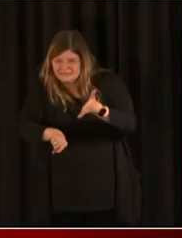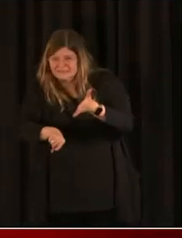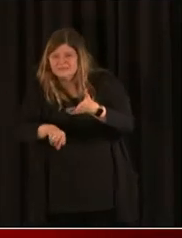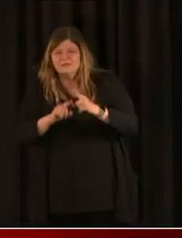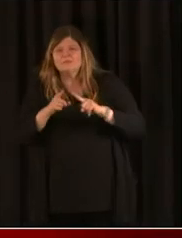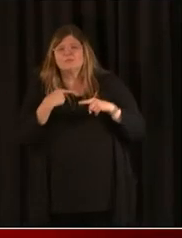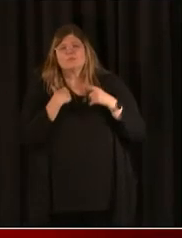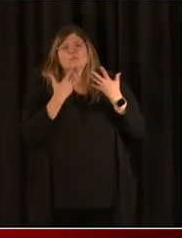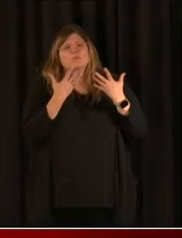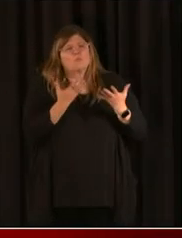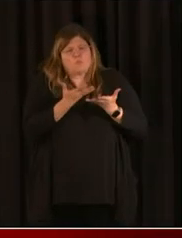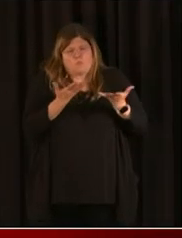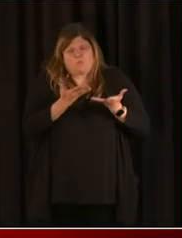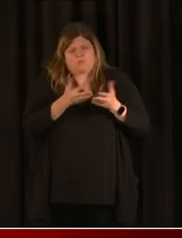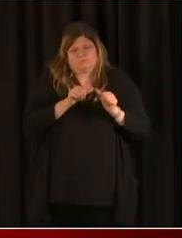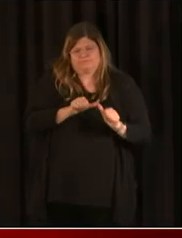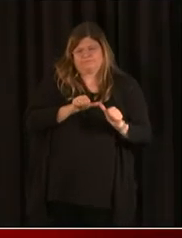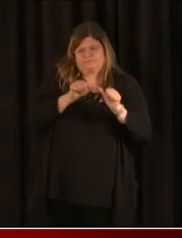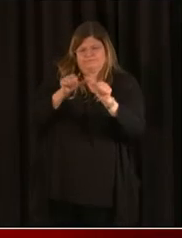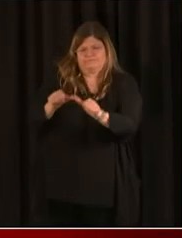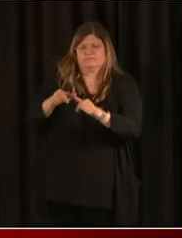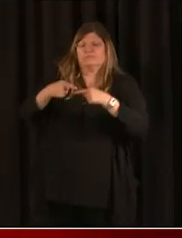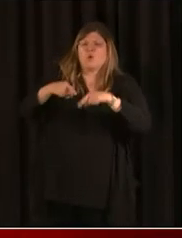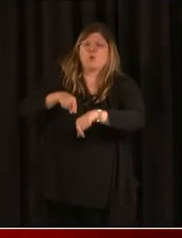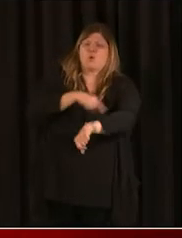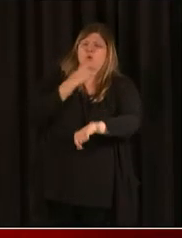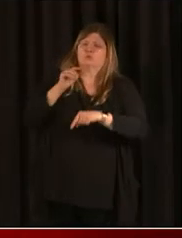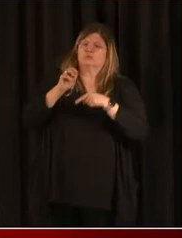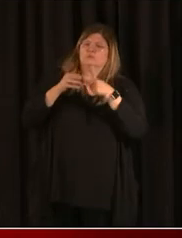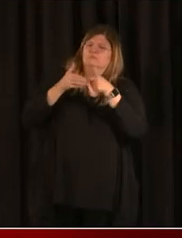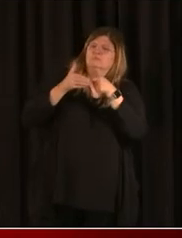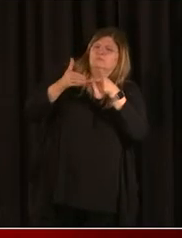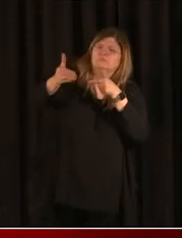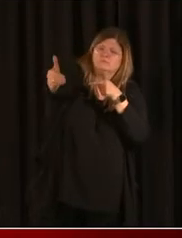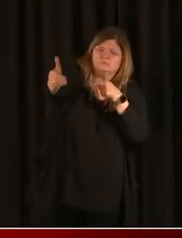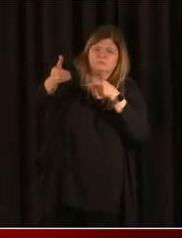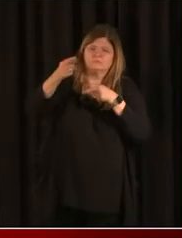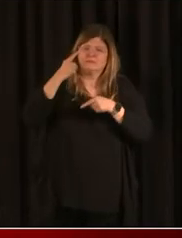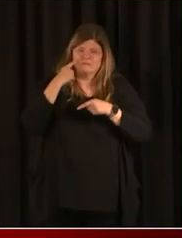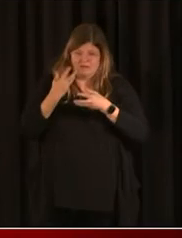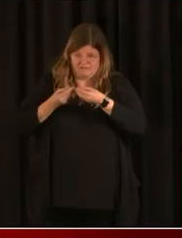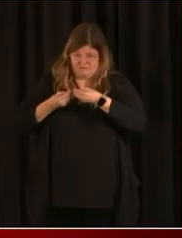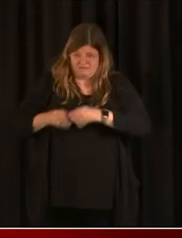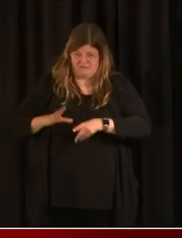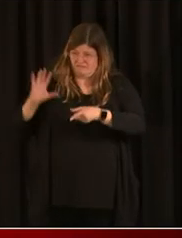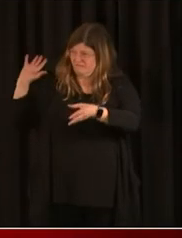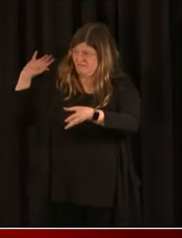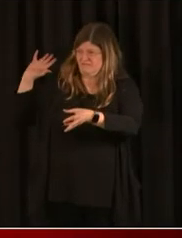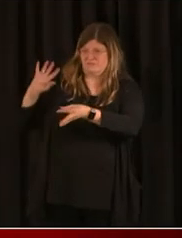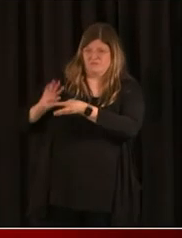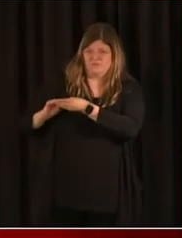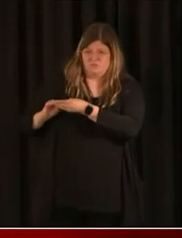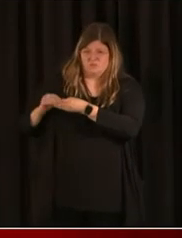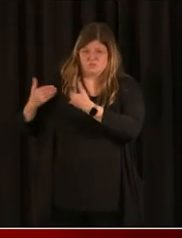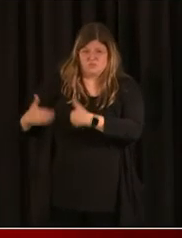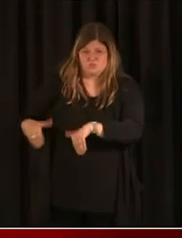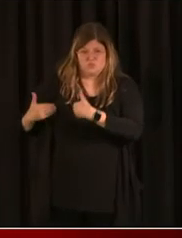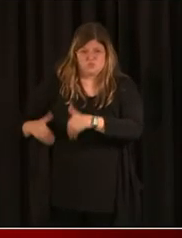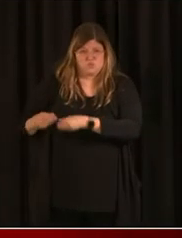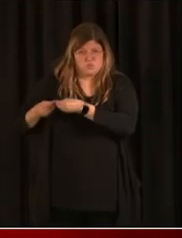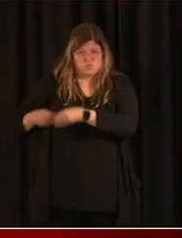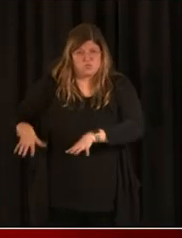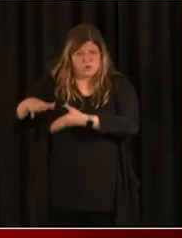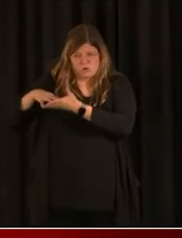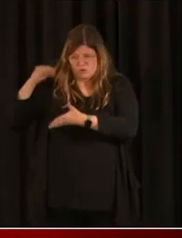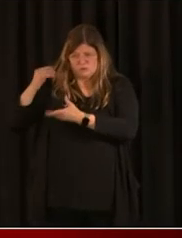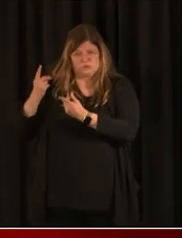ask about what long-term plans there are for managing learning loss, including summer learning and fall programming. Yeah, thank you, Rebecca,